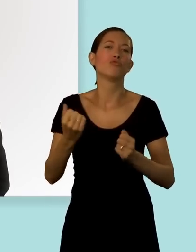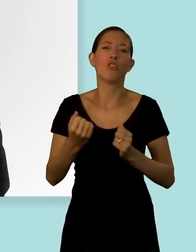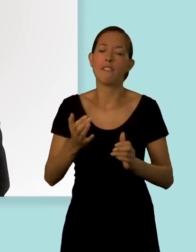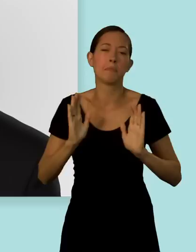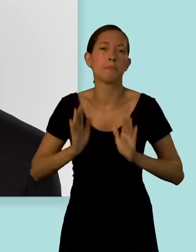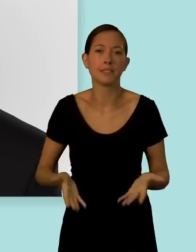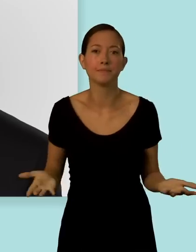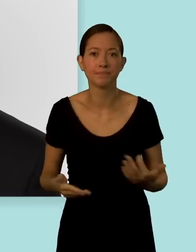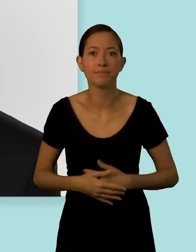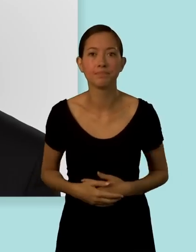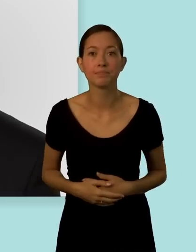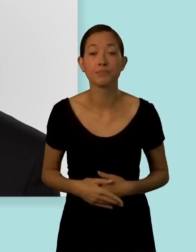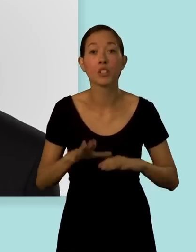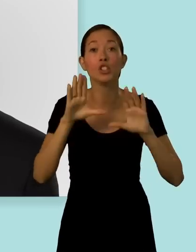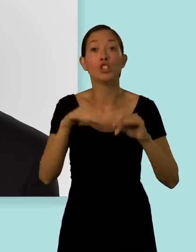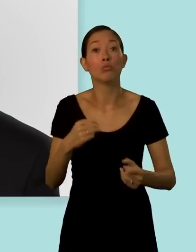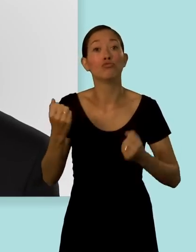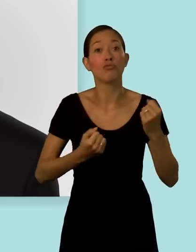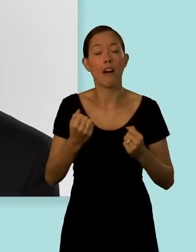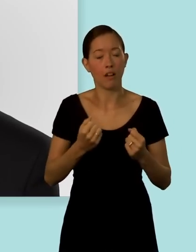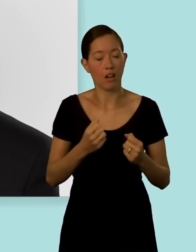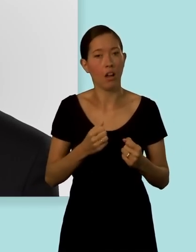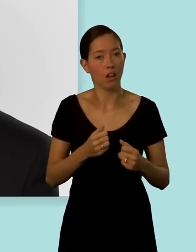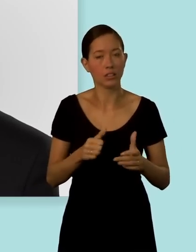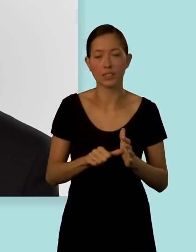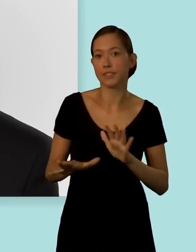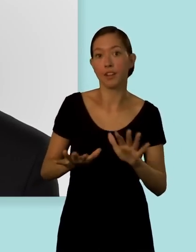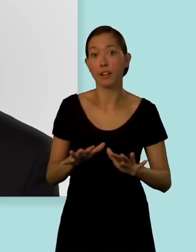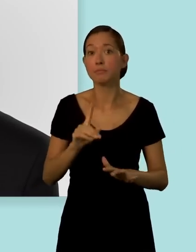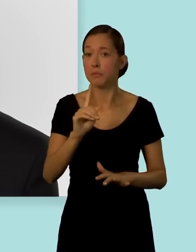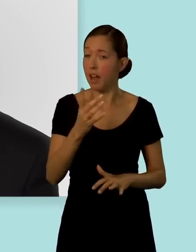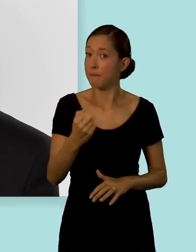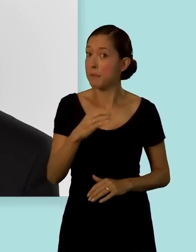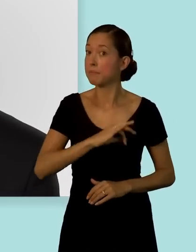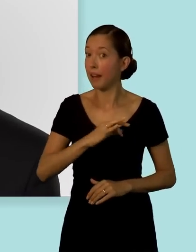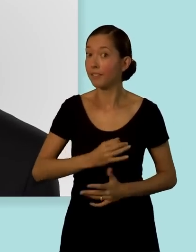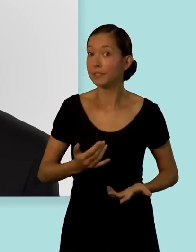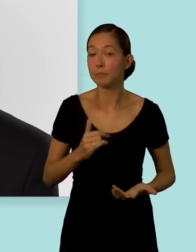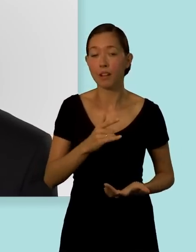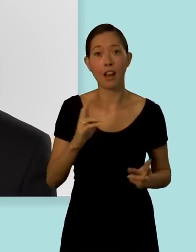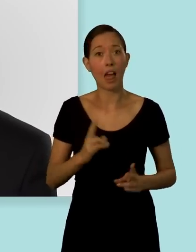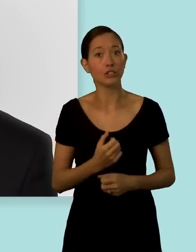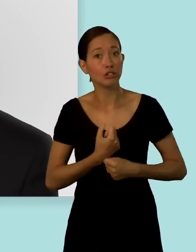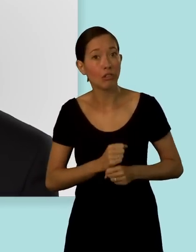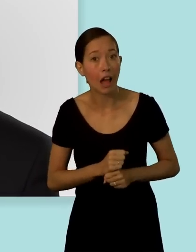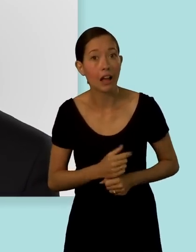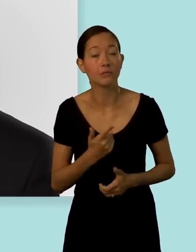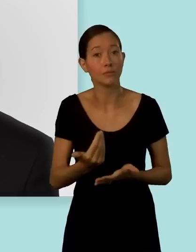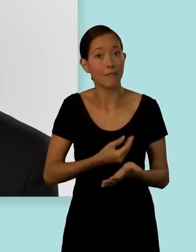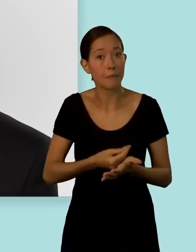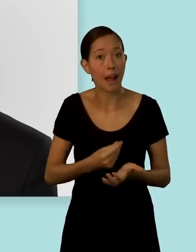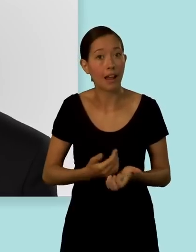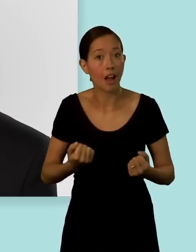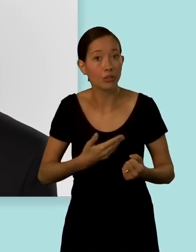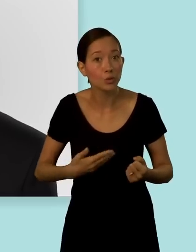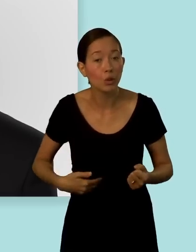essential. Stopping driving can be difficult to adjust to, but there can be some benefits. You might feel less stressed, and you'll save money